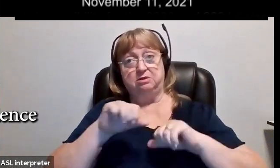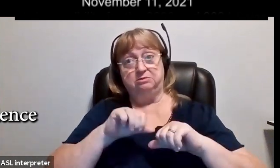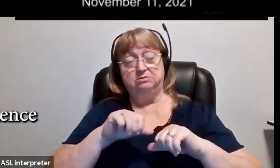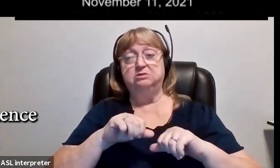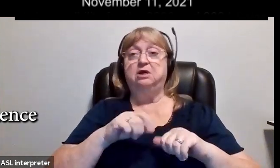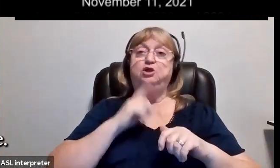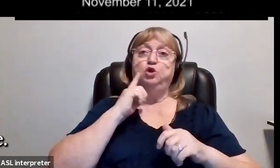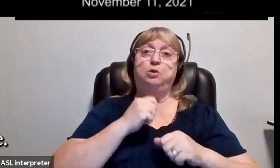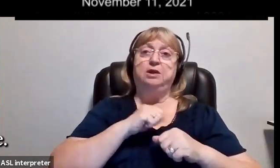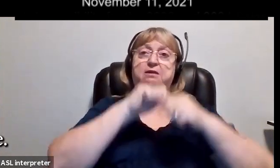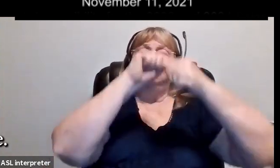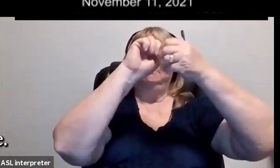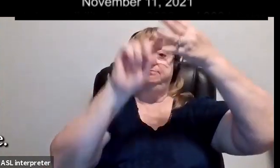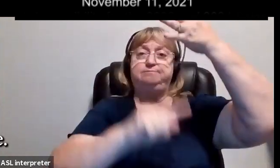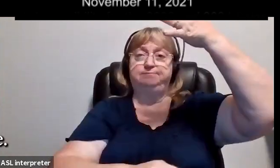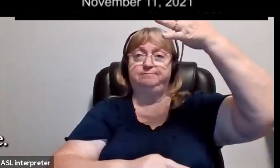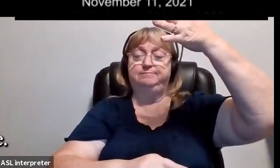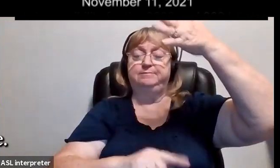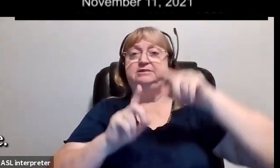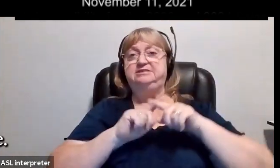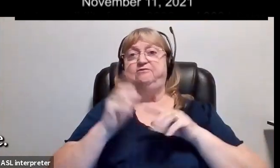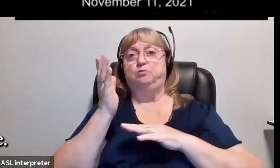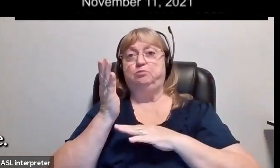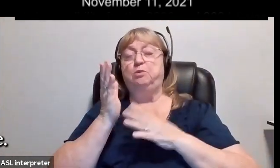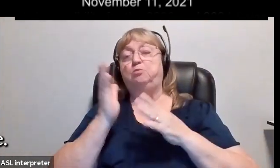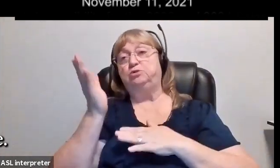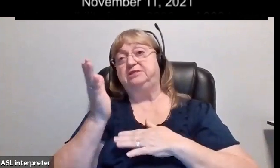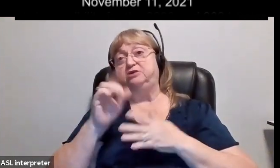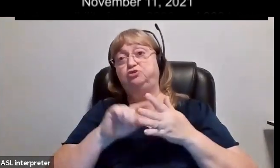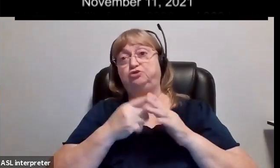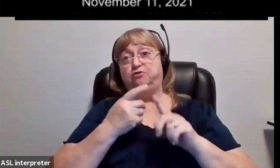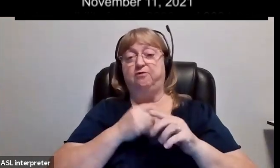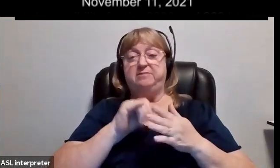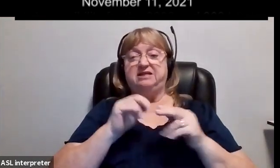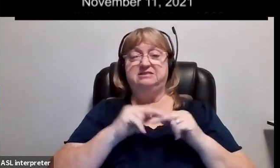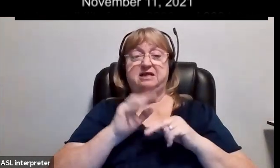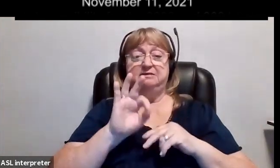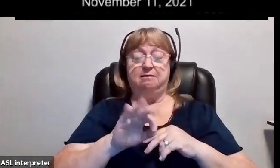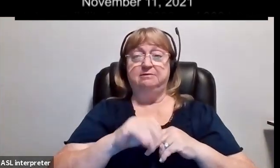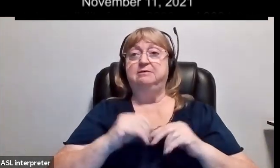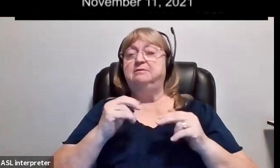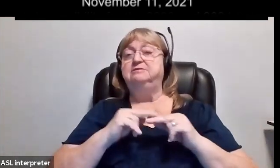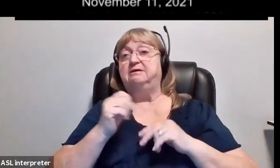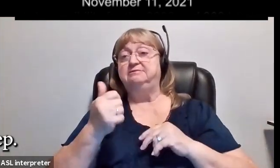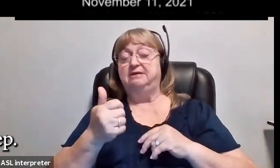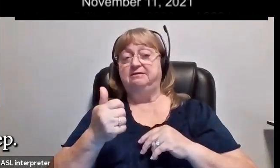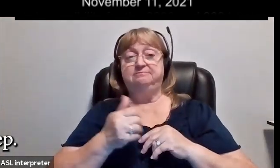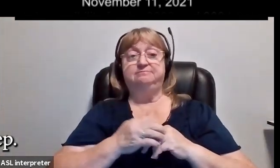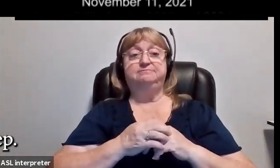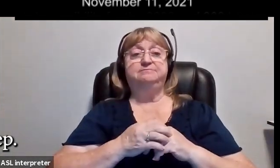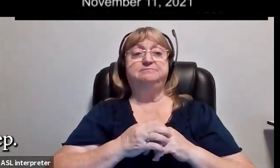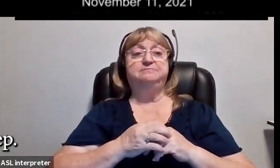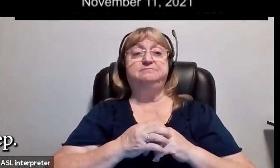a selection of presentations to start from. That was slide 9. Now to slide 10,